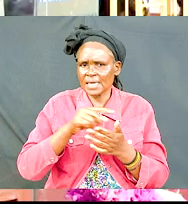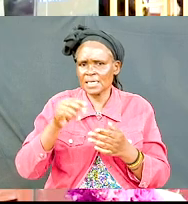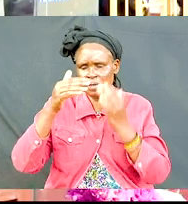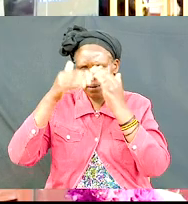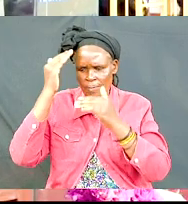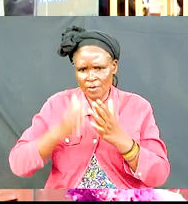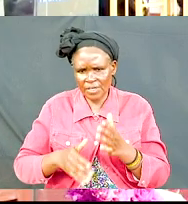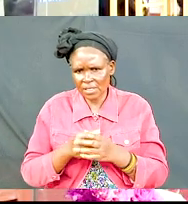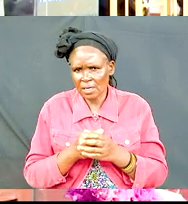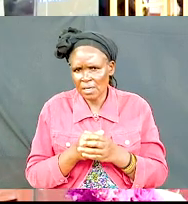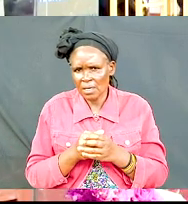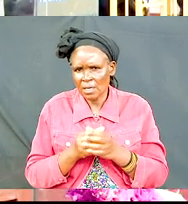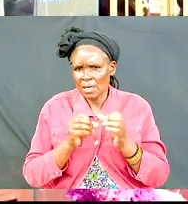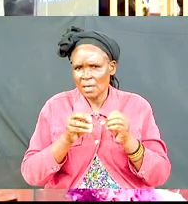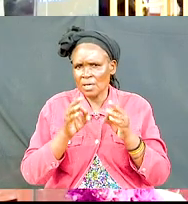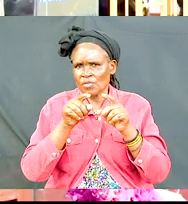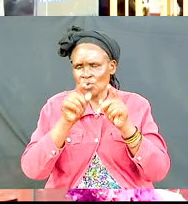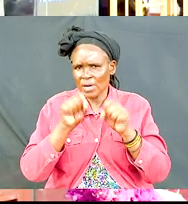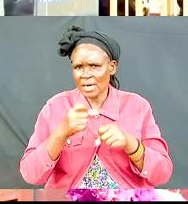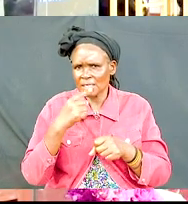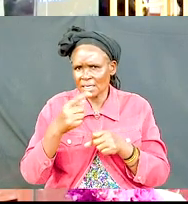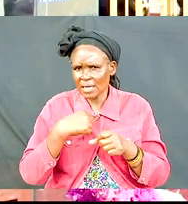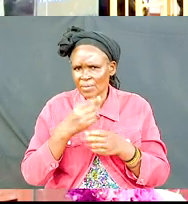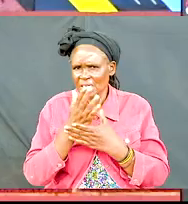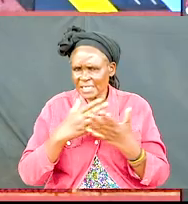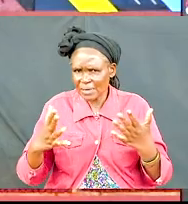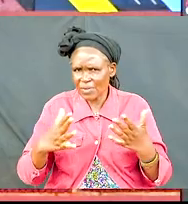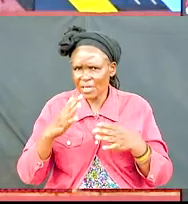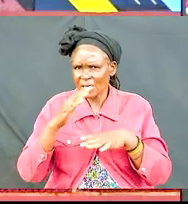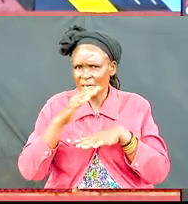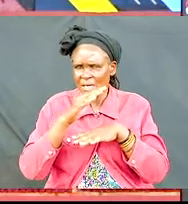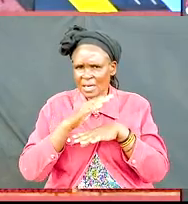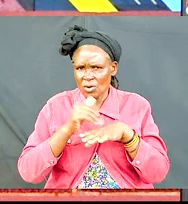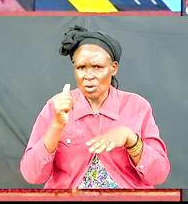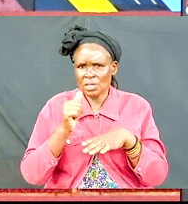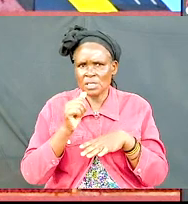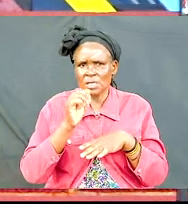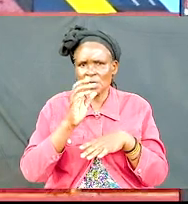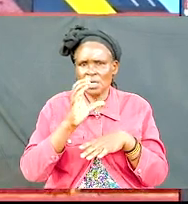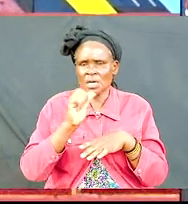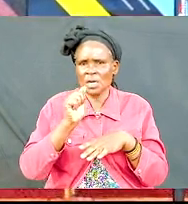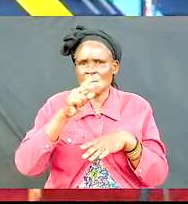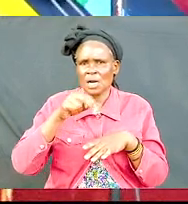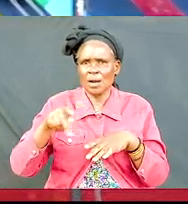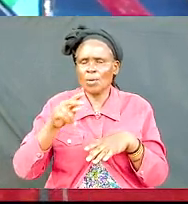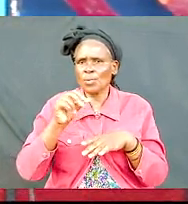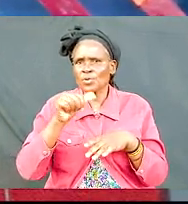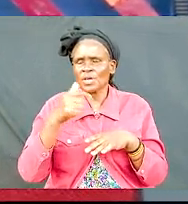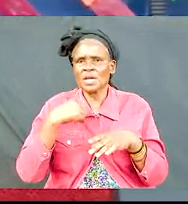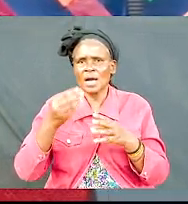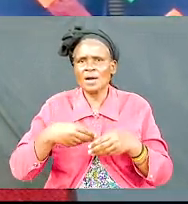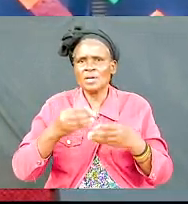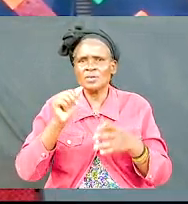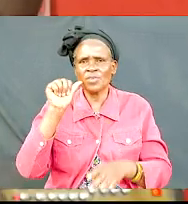professor, "if you can tell me something God can do, then I will give you a